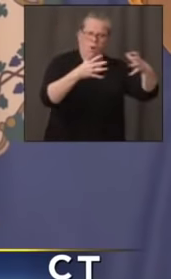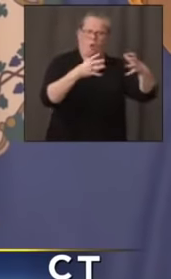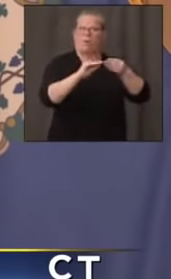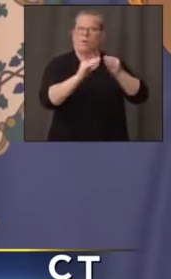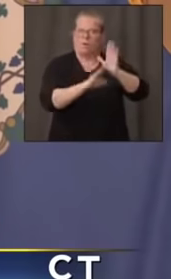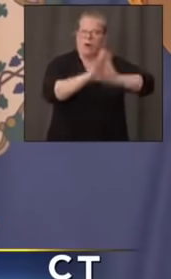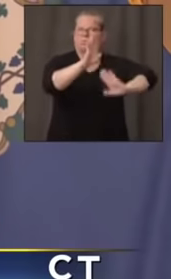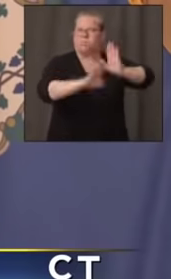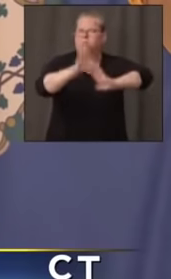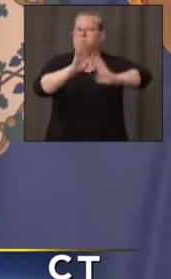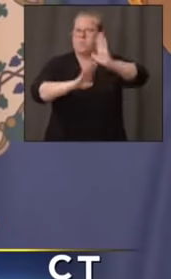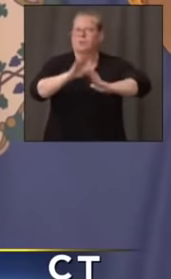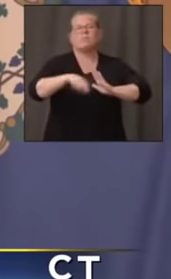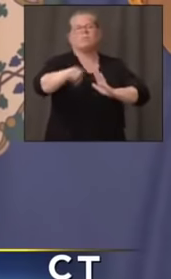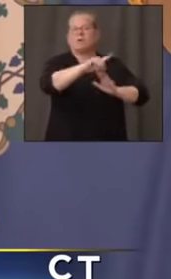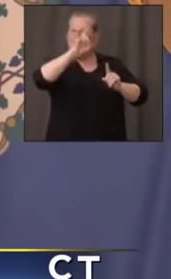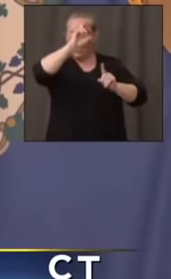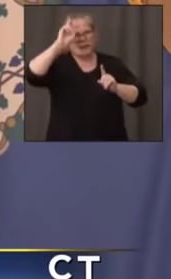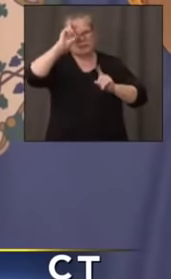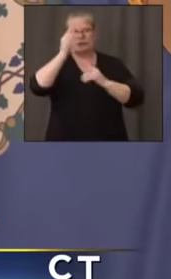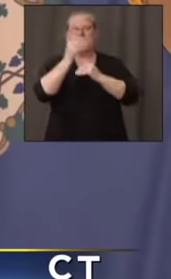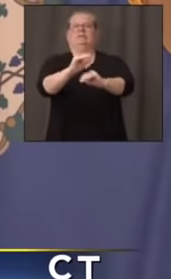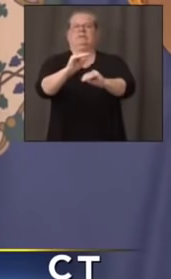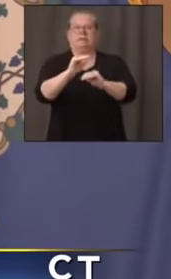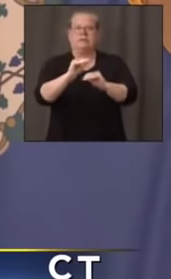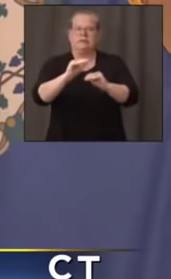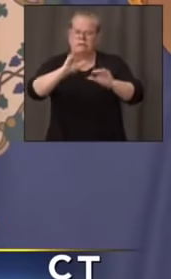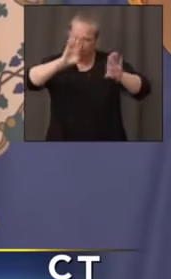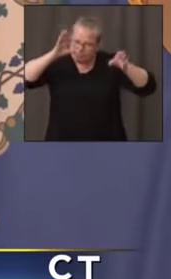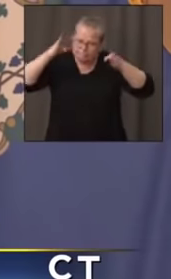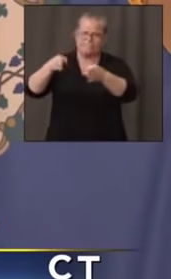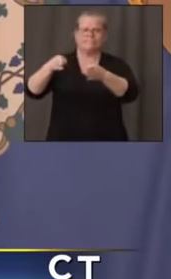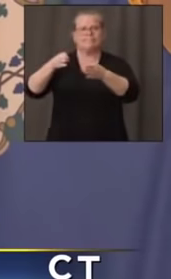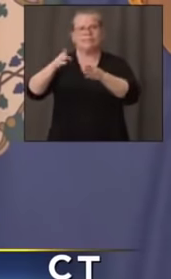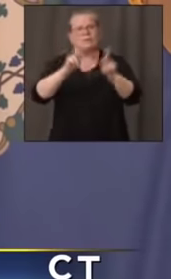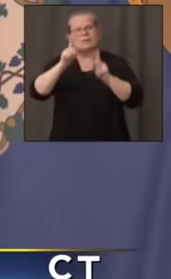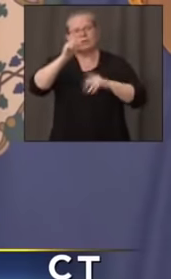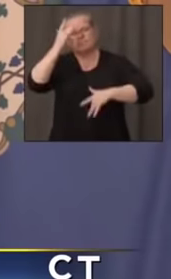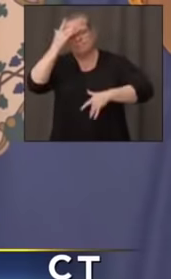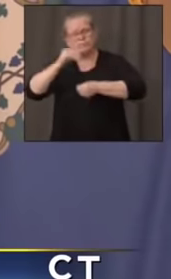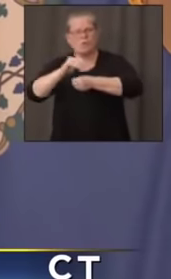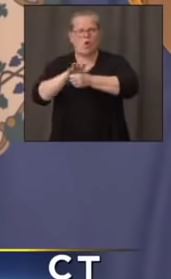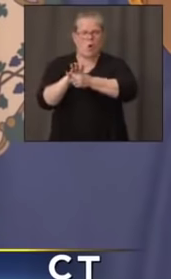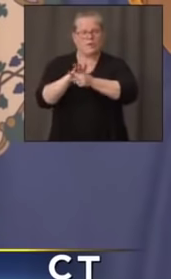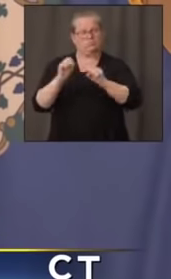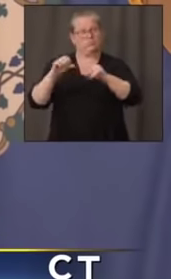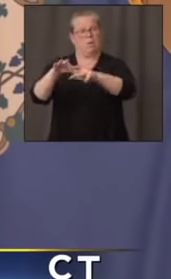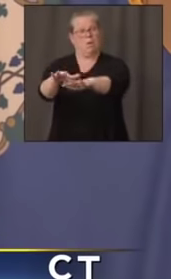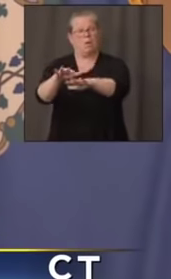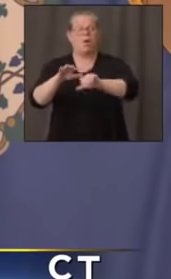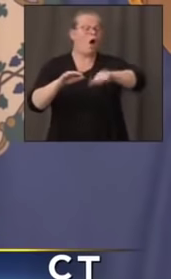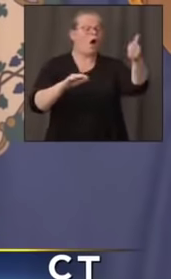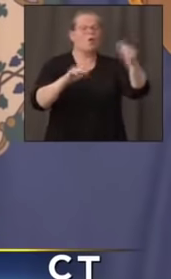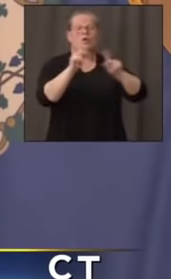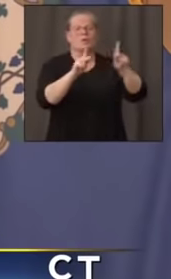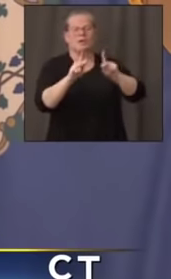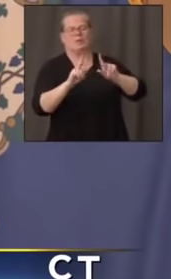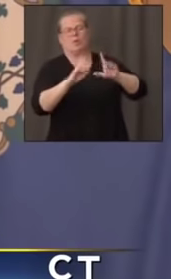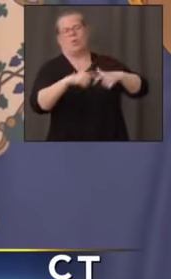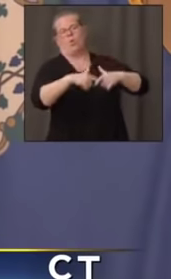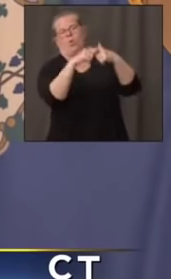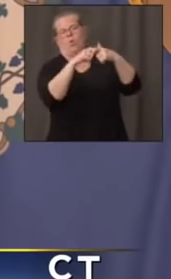you, this is no time to put them off. Take advantage of the good position that we're in right now. And it's